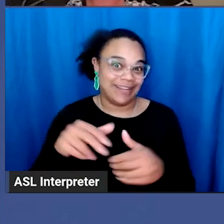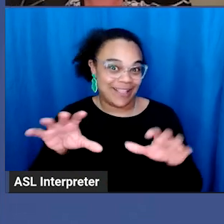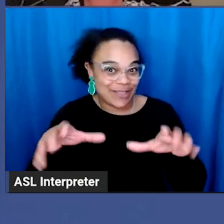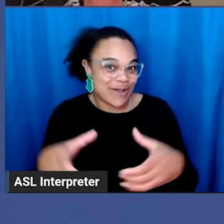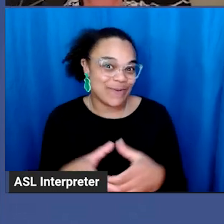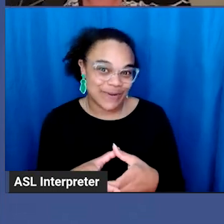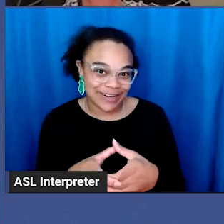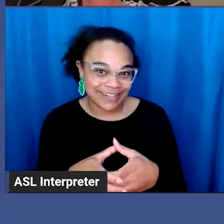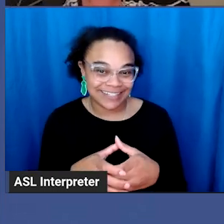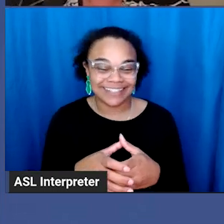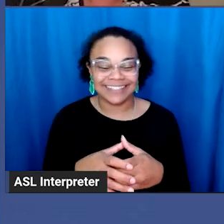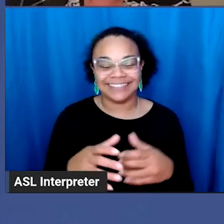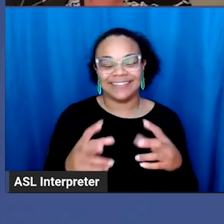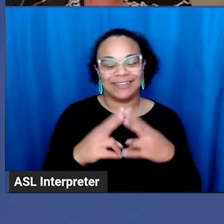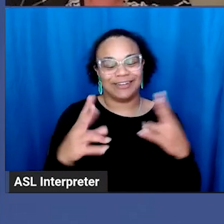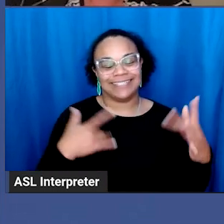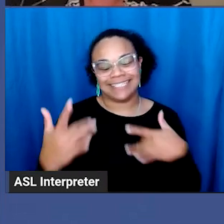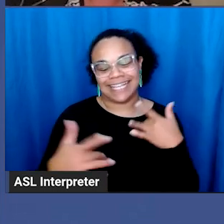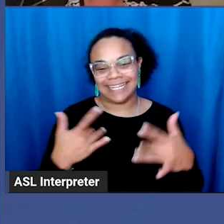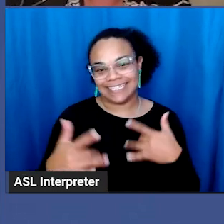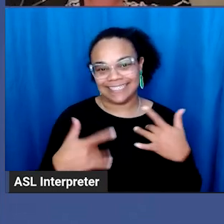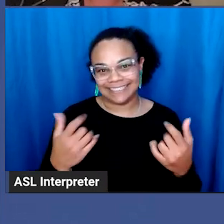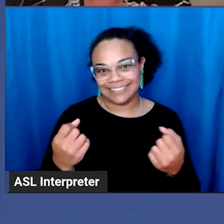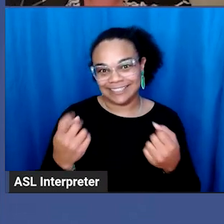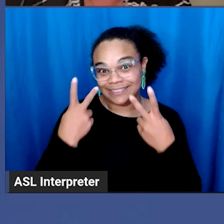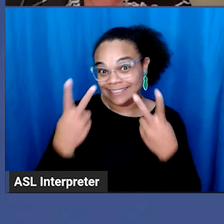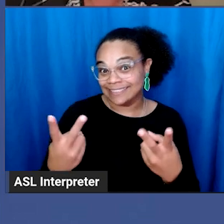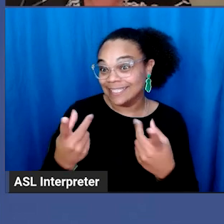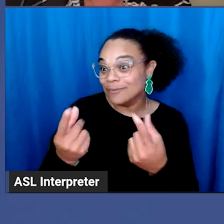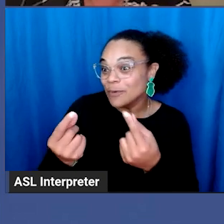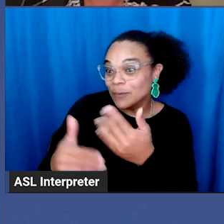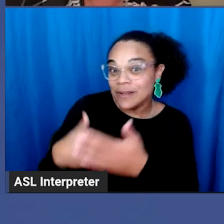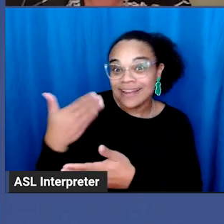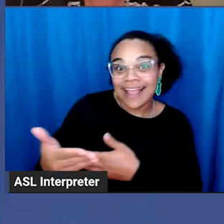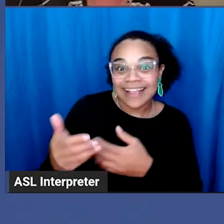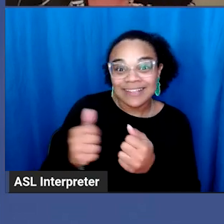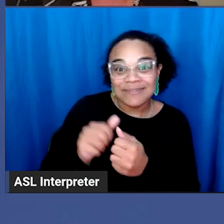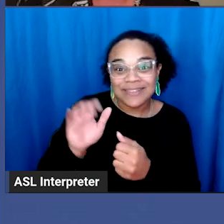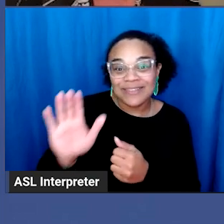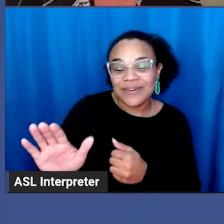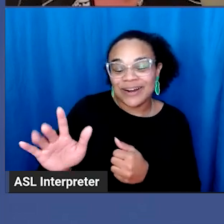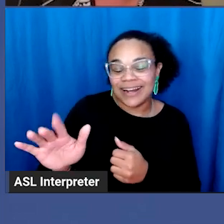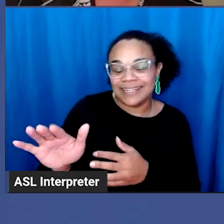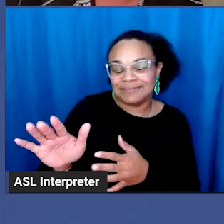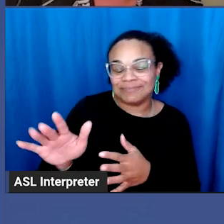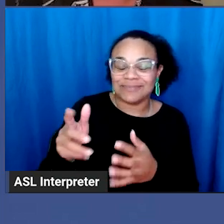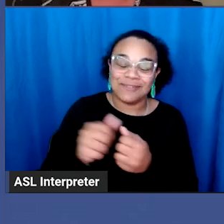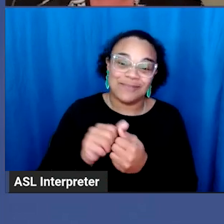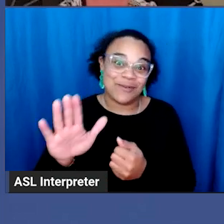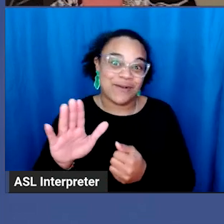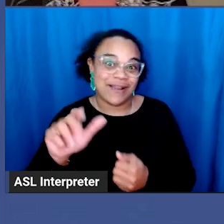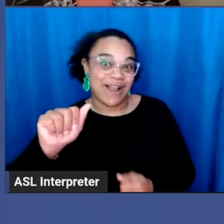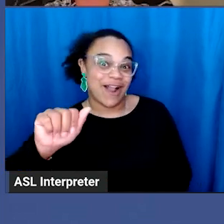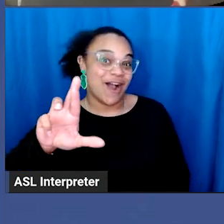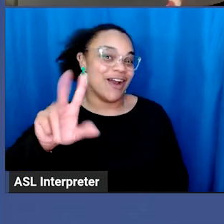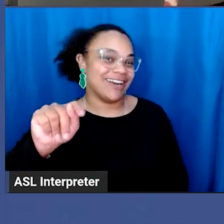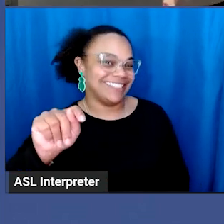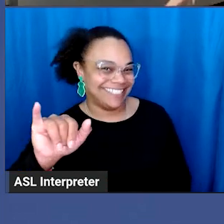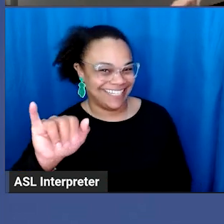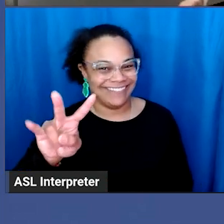cohort. Very excited to see what you're going to do next with your artivism.